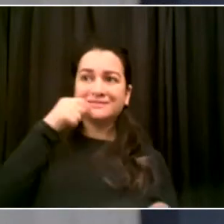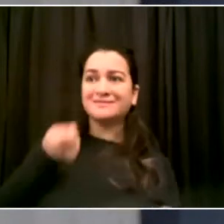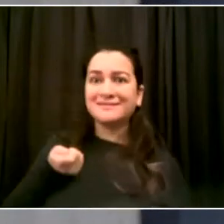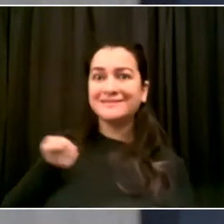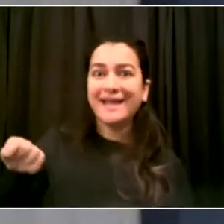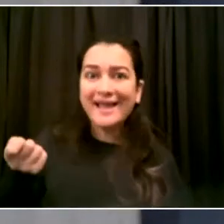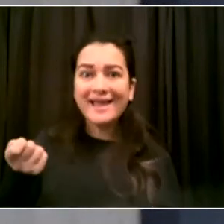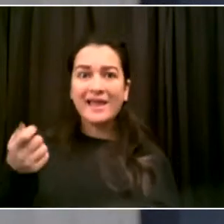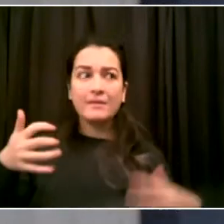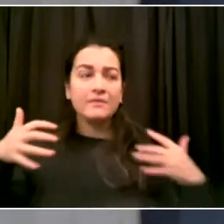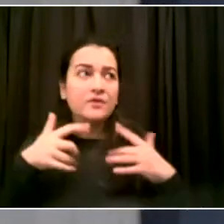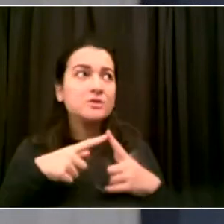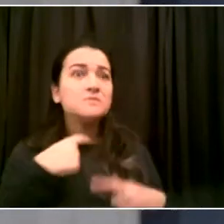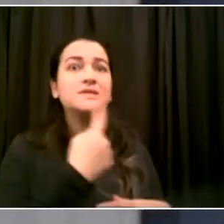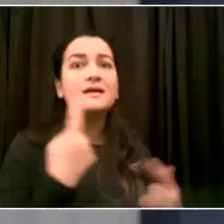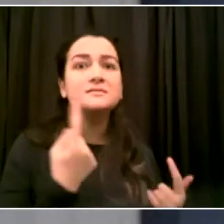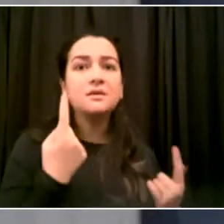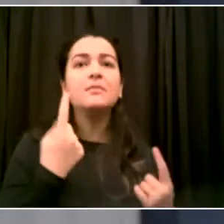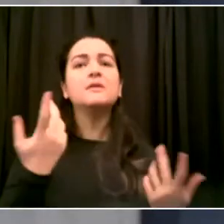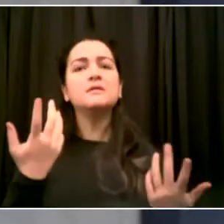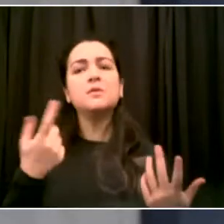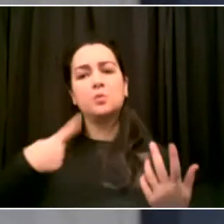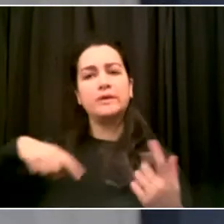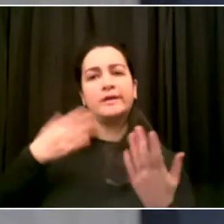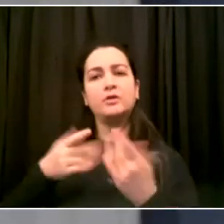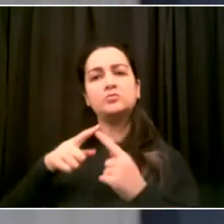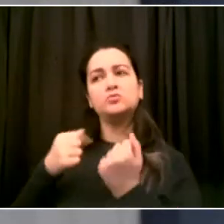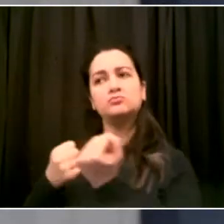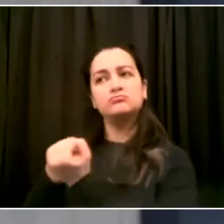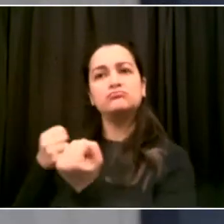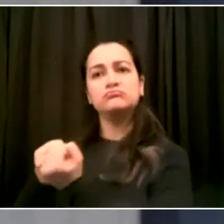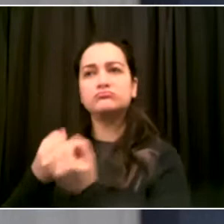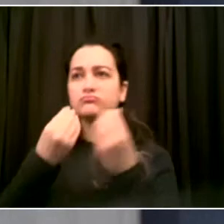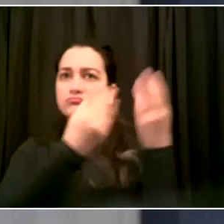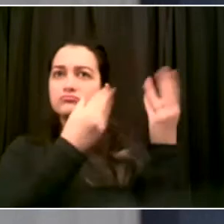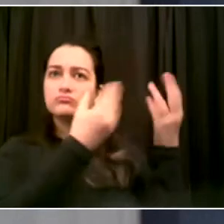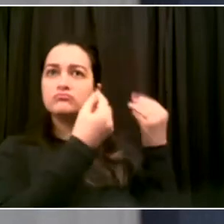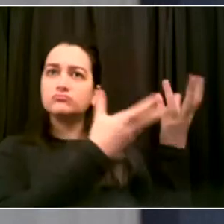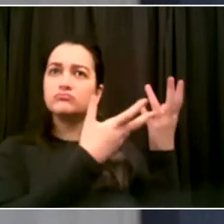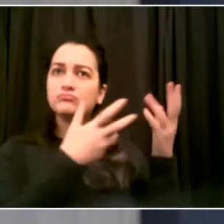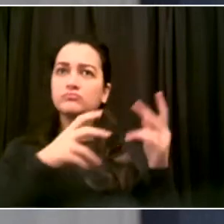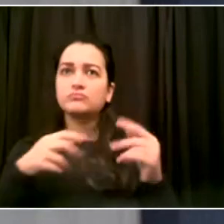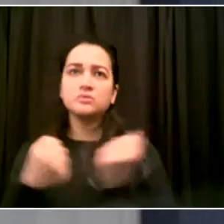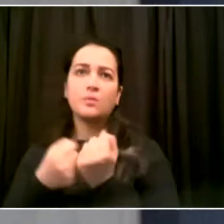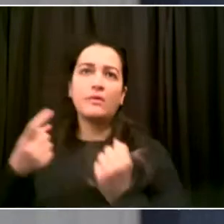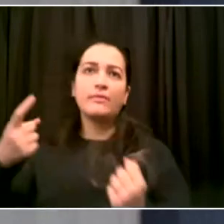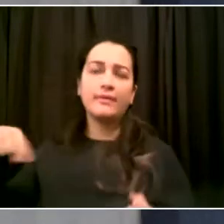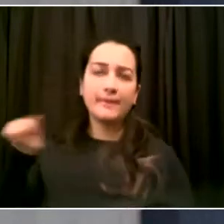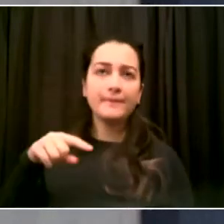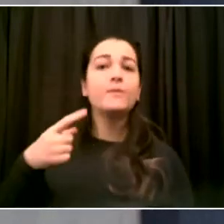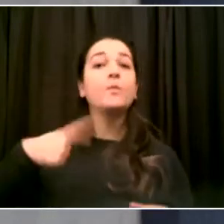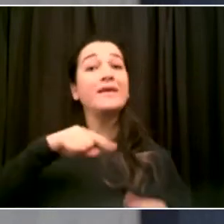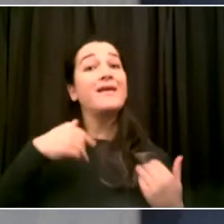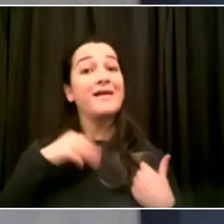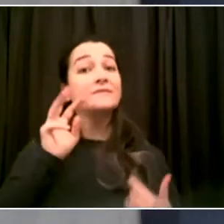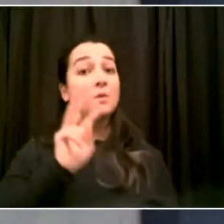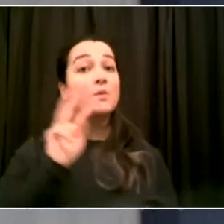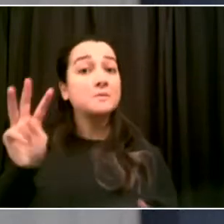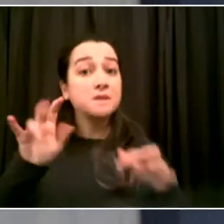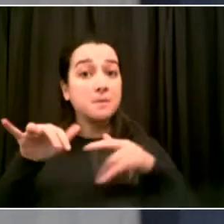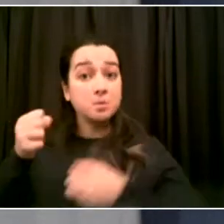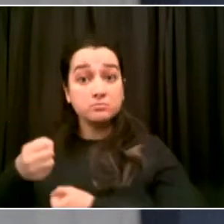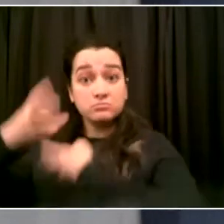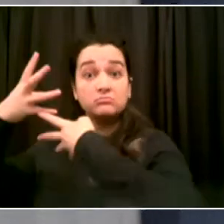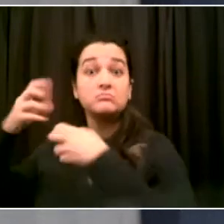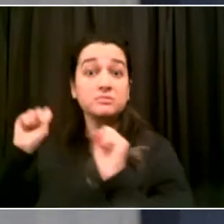a website to collect reports of bias incidents in our city, but there have been just over 500 reports